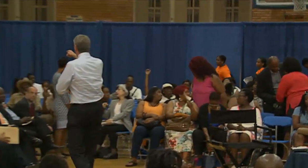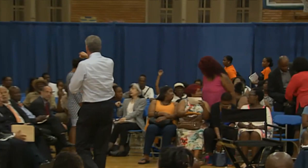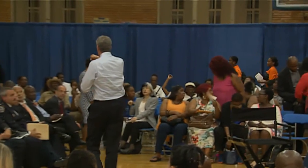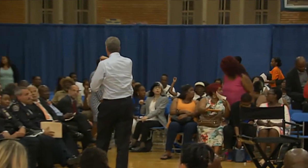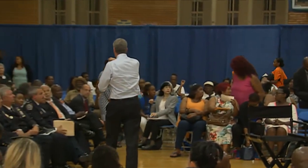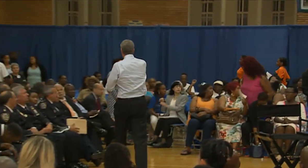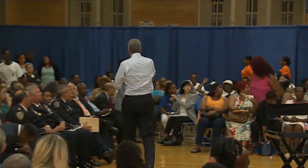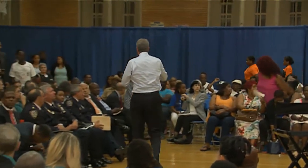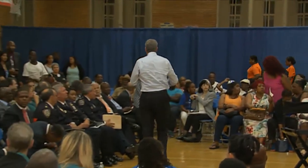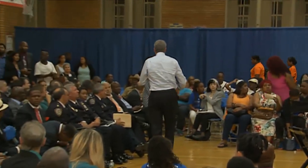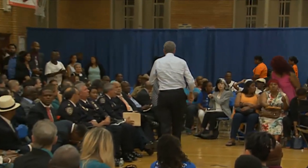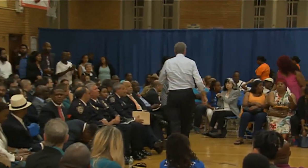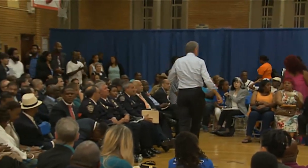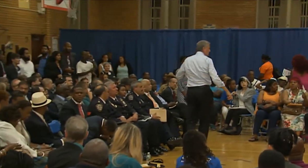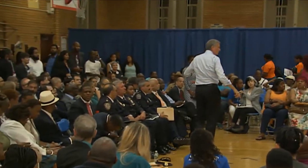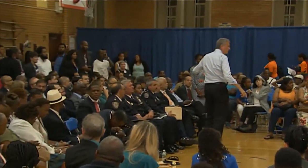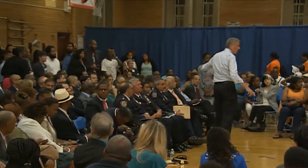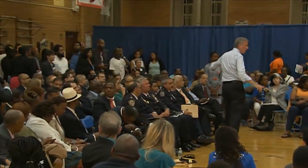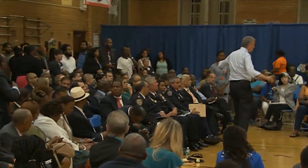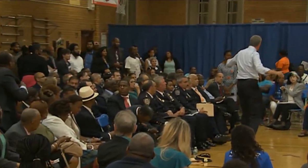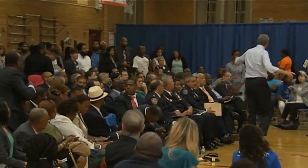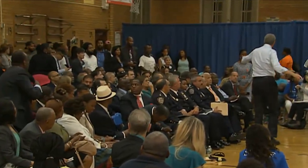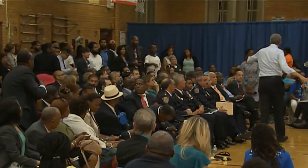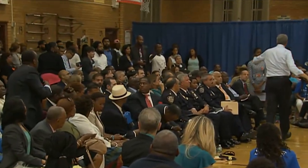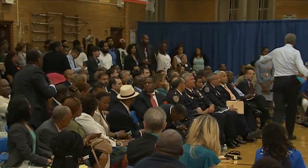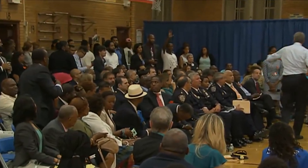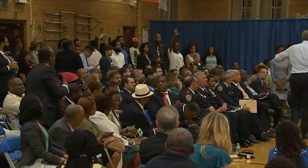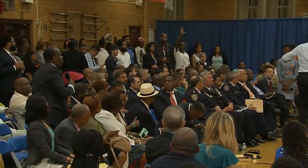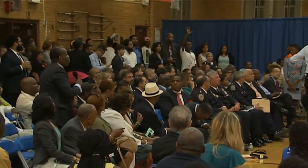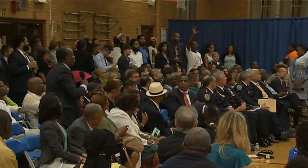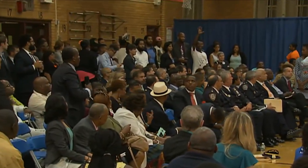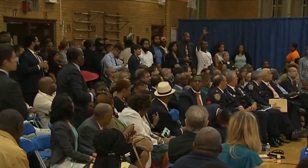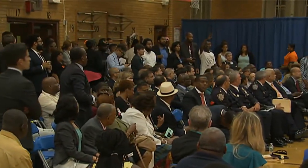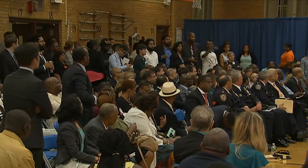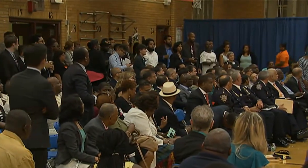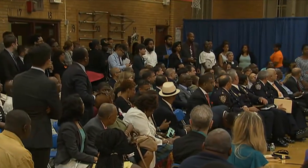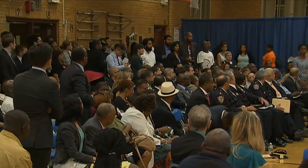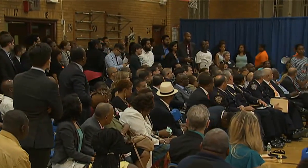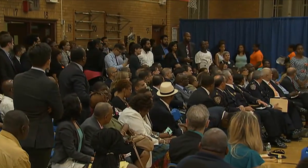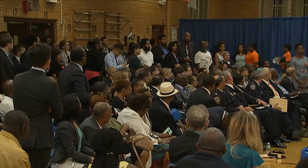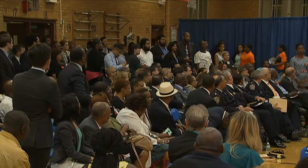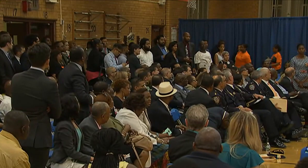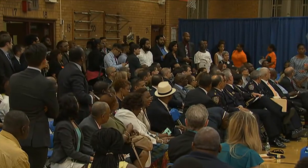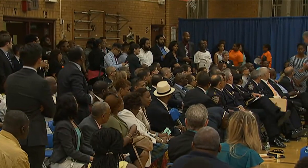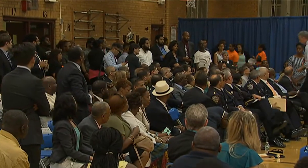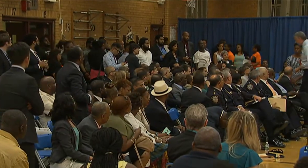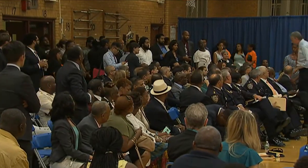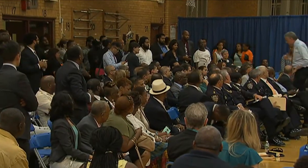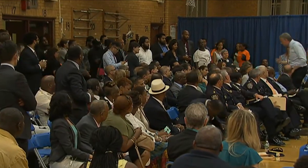Yes, good evening. Mr. Mayor. Oh, hold for a second.